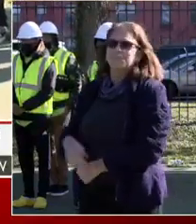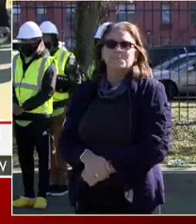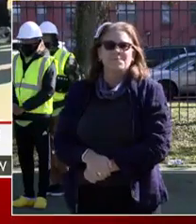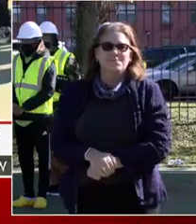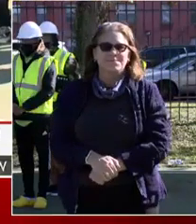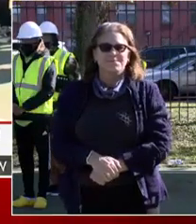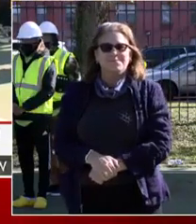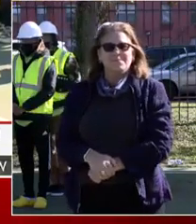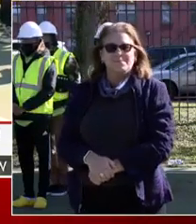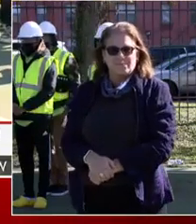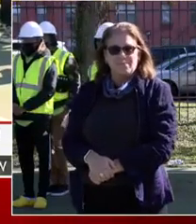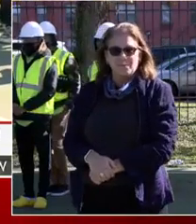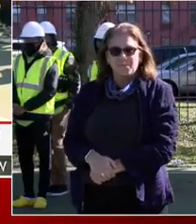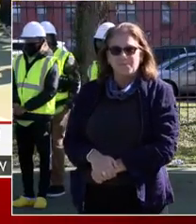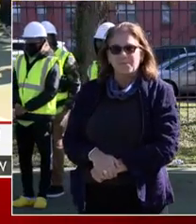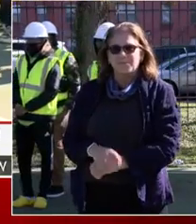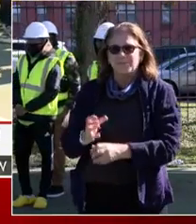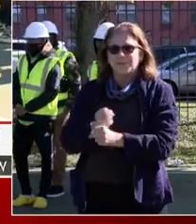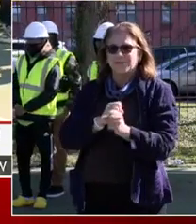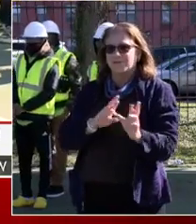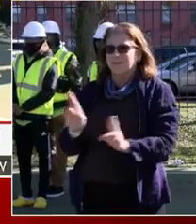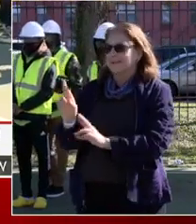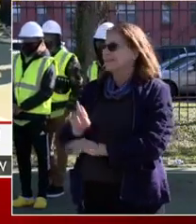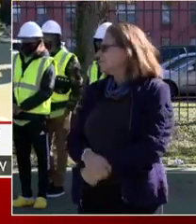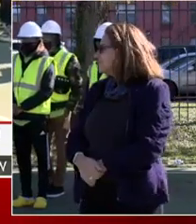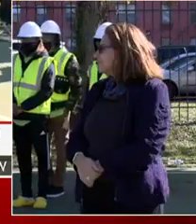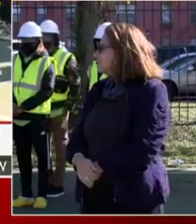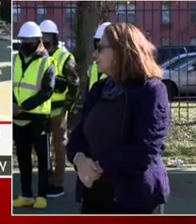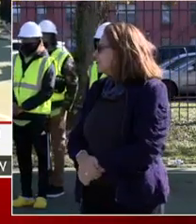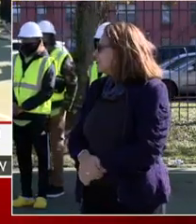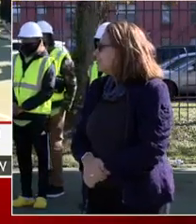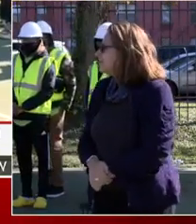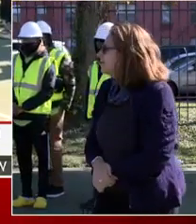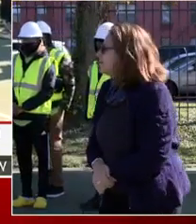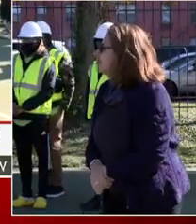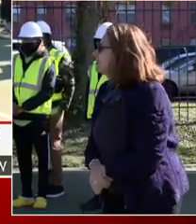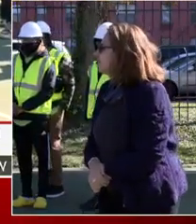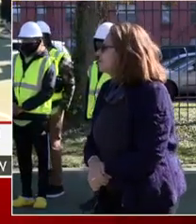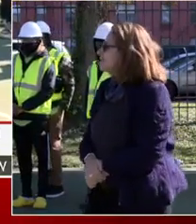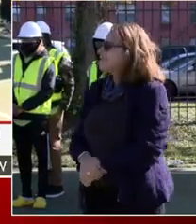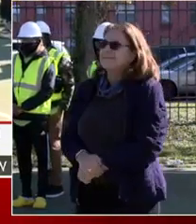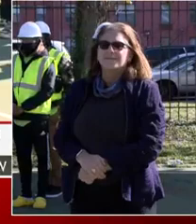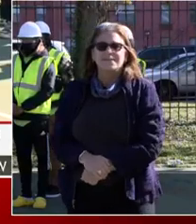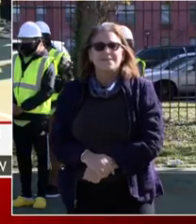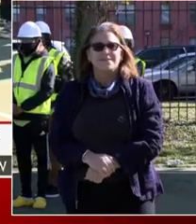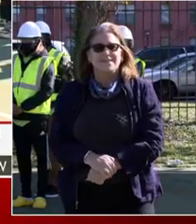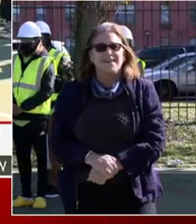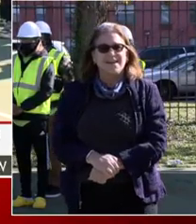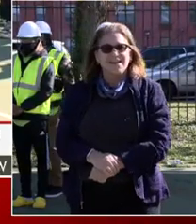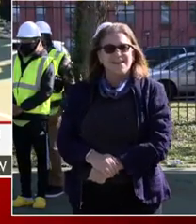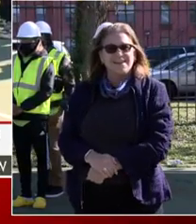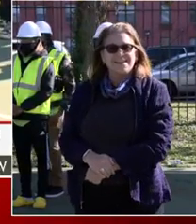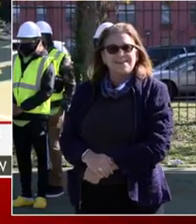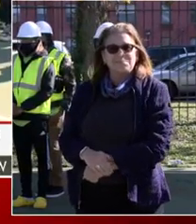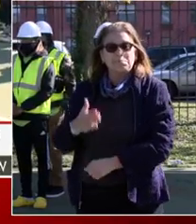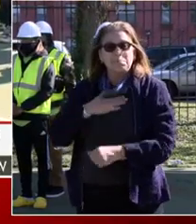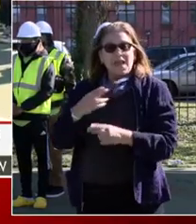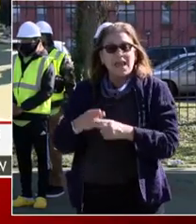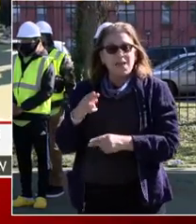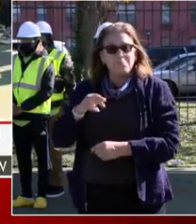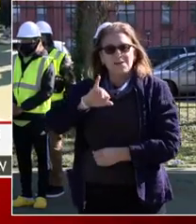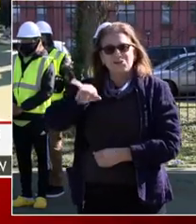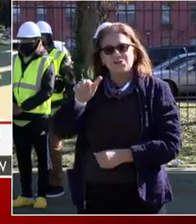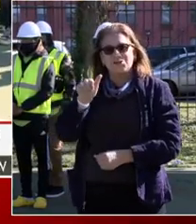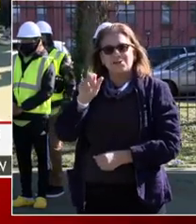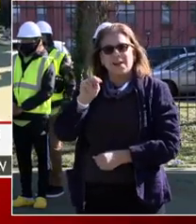Buenas tardes, buenos días, perdón. Good morning. Este, yo soy Yanira Menjivar de la... My name is Daniela Menjivar. De